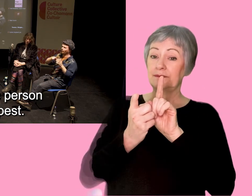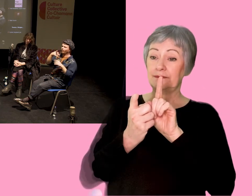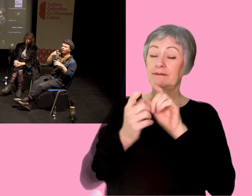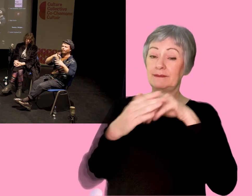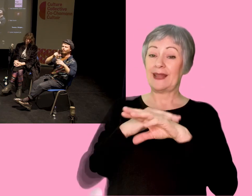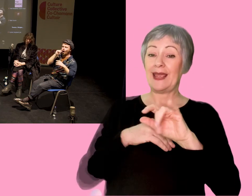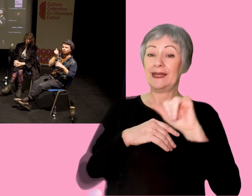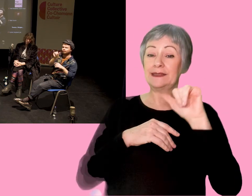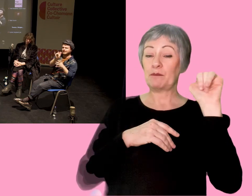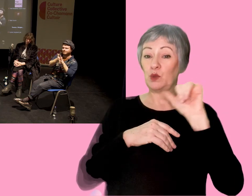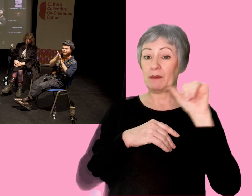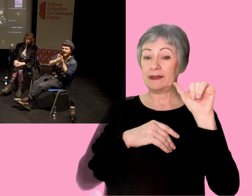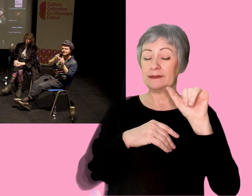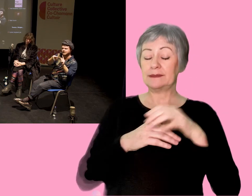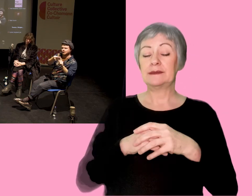Budapest.